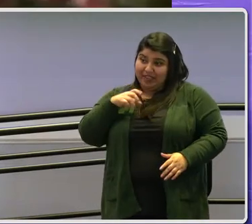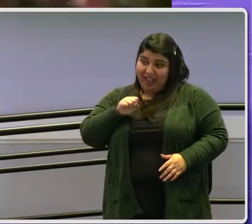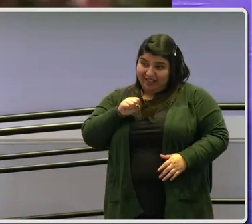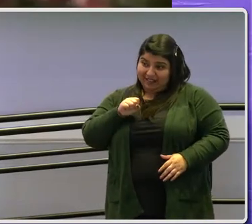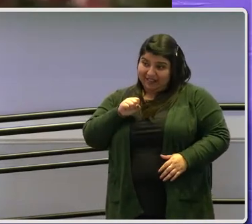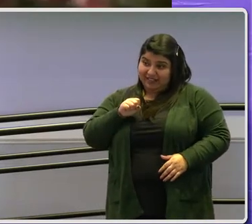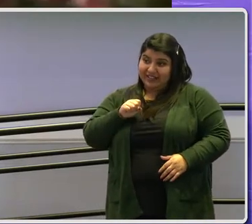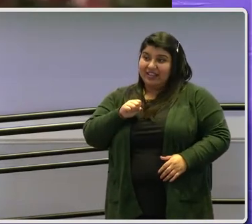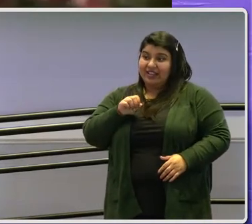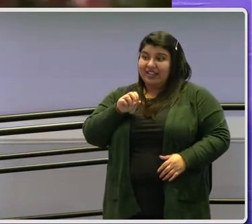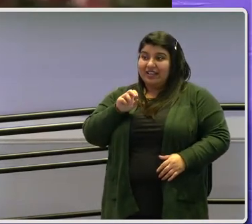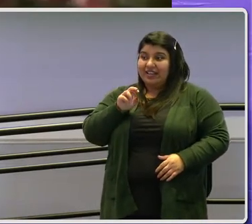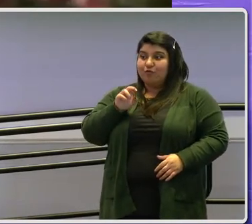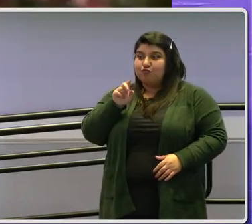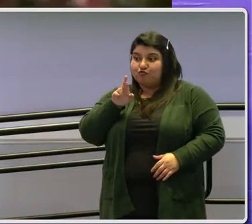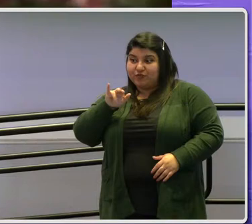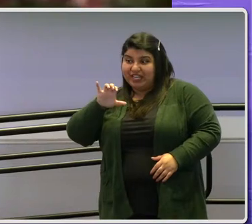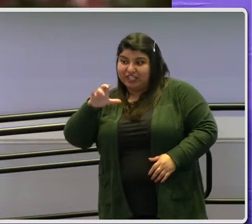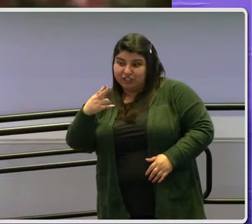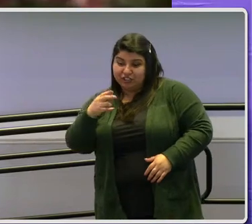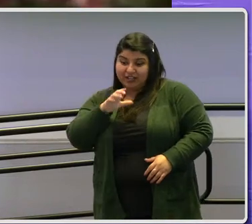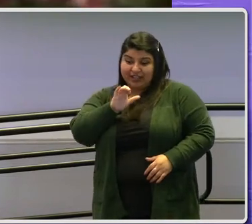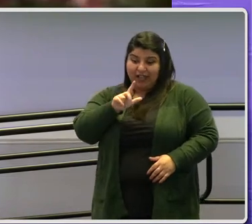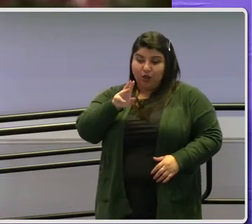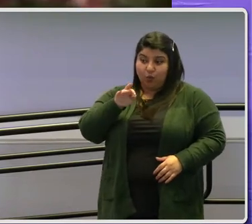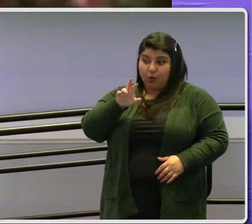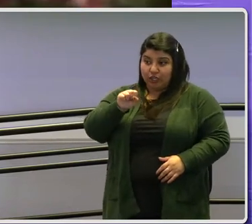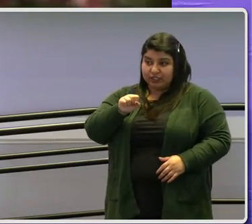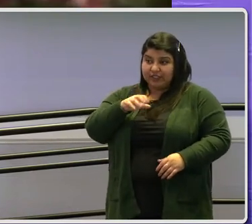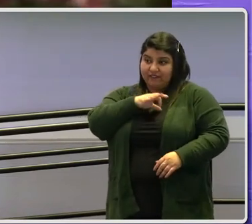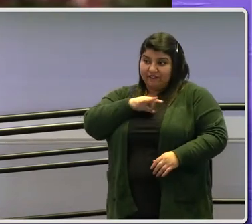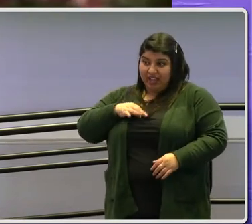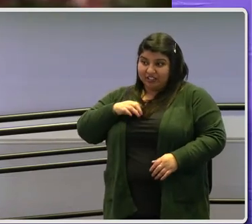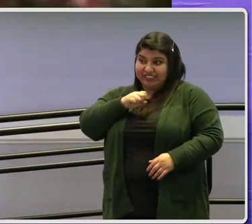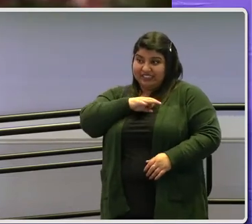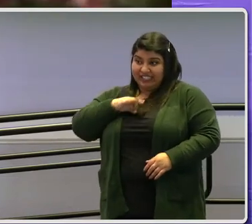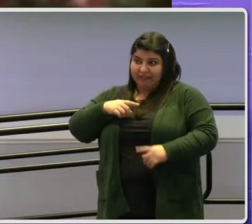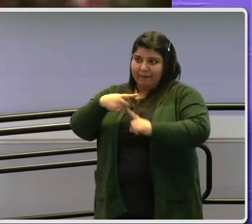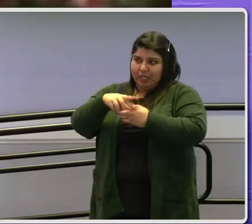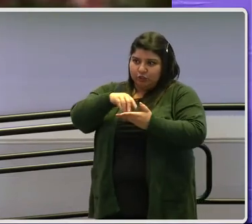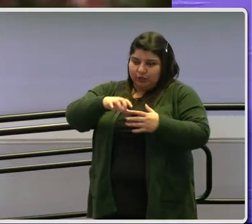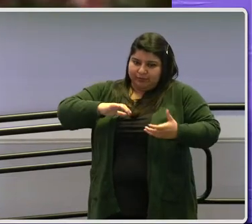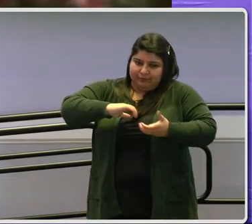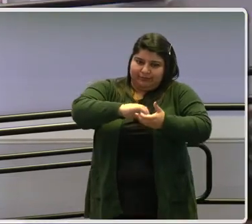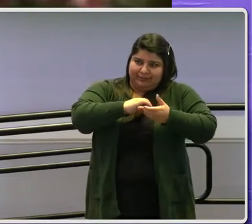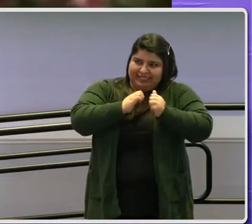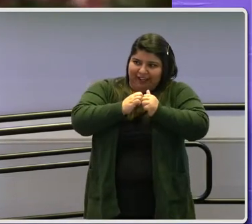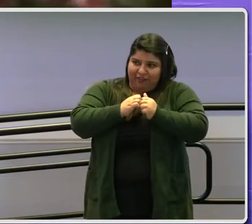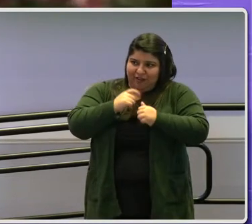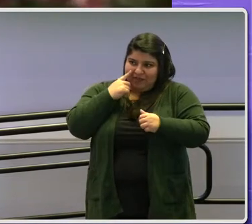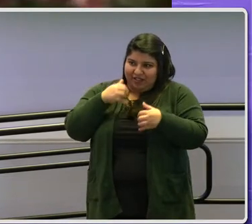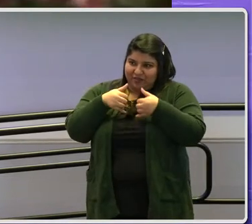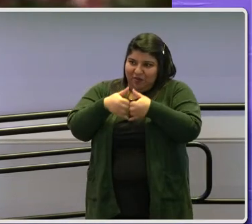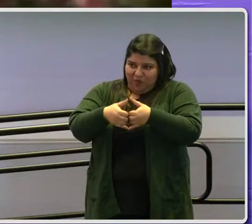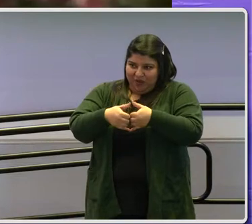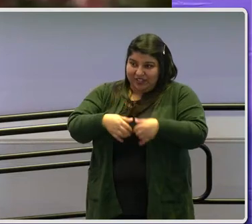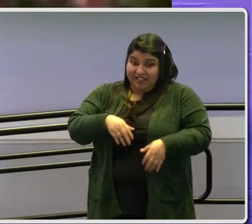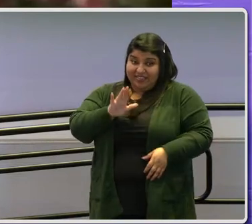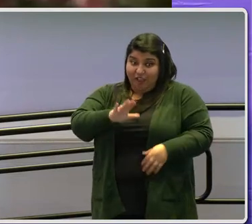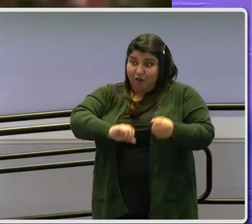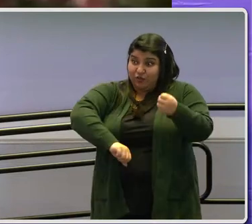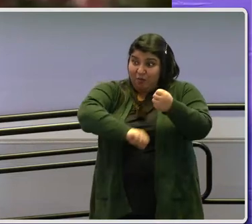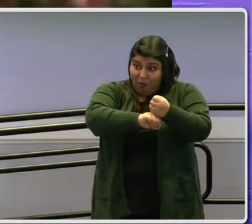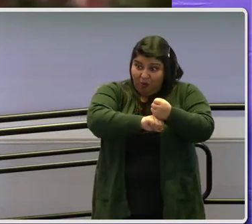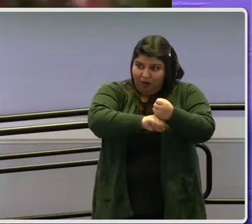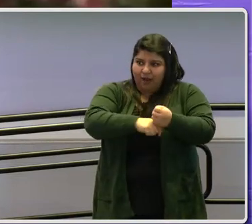Care, NextUp Reach, and CalWORKs staff, faculty, and students. It is because of their unwavering support that I